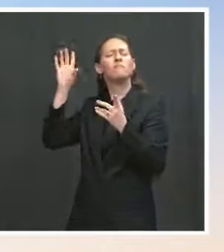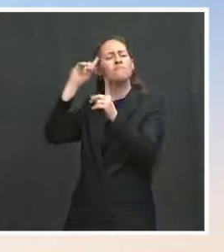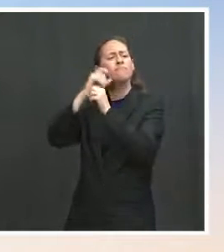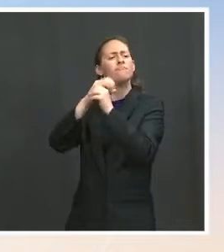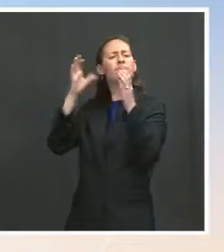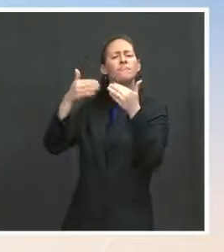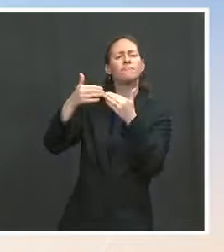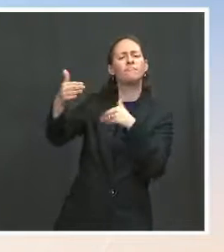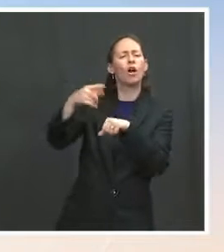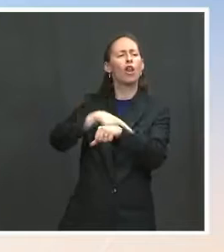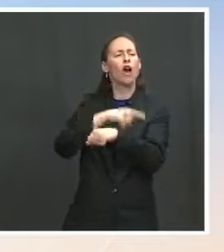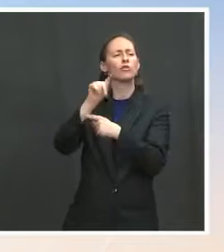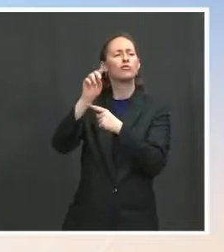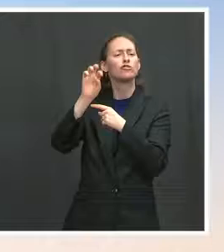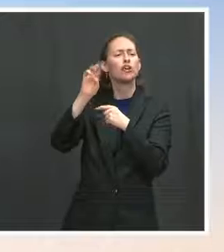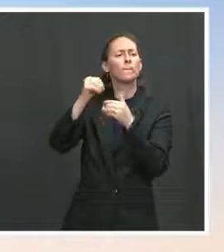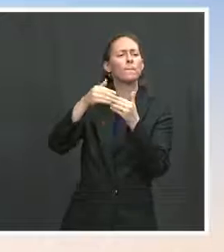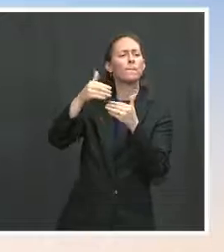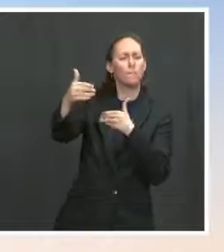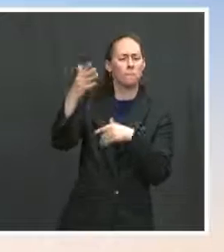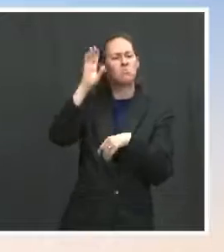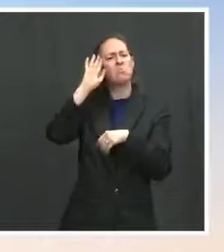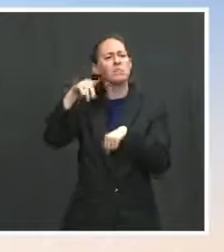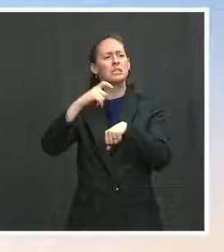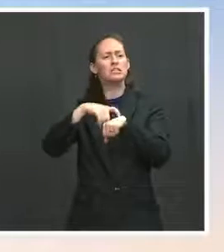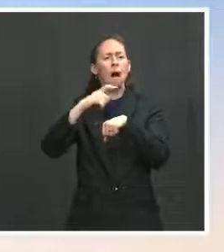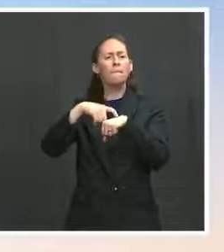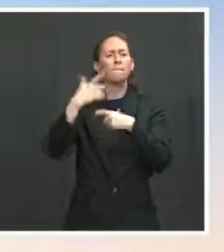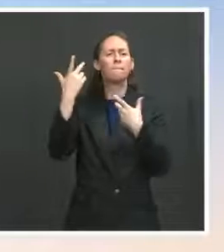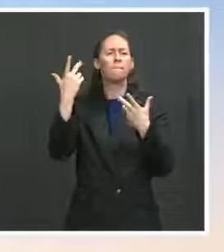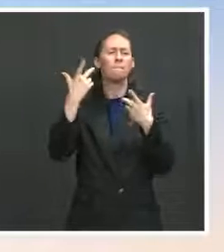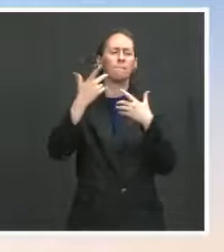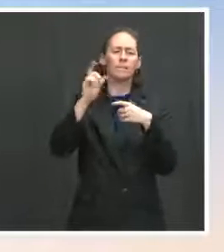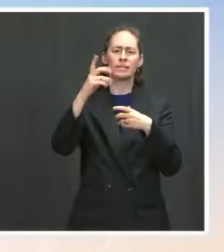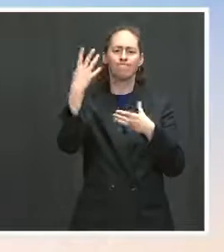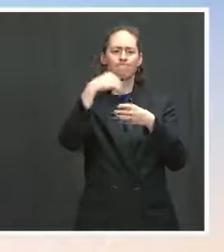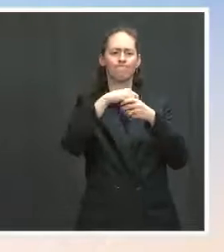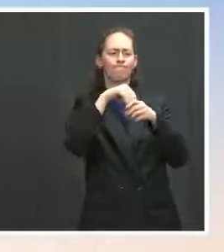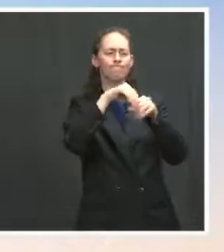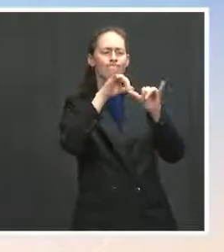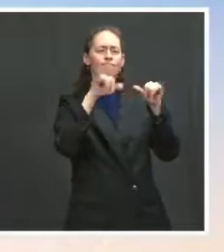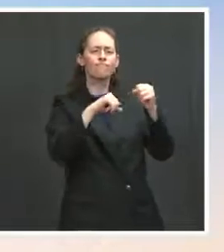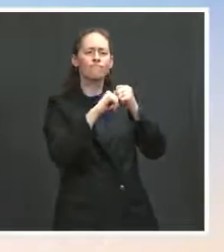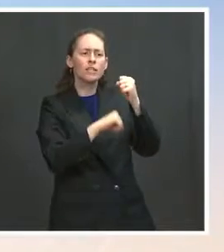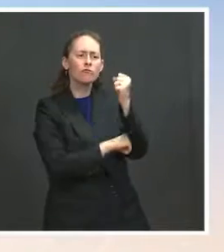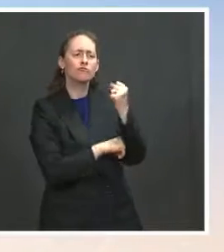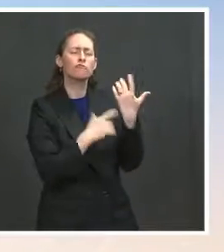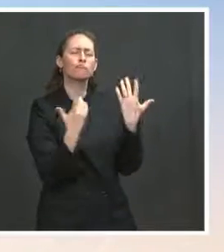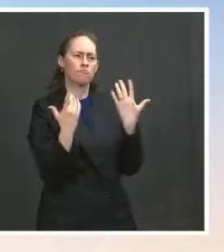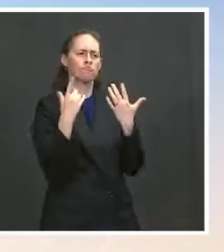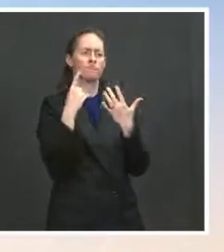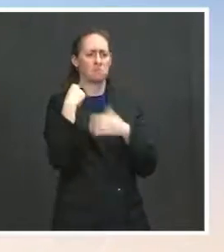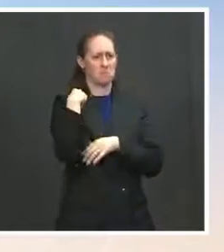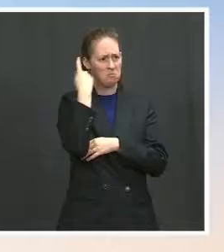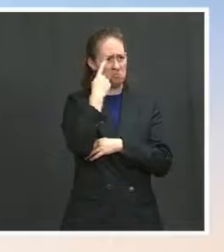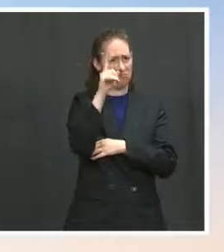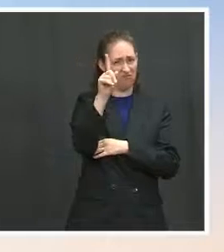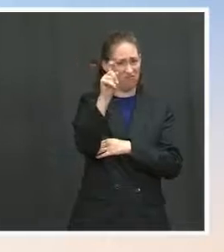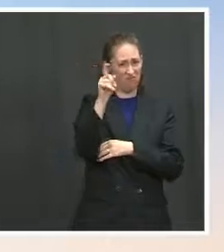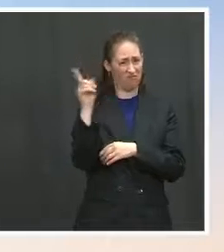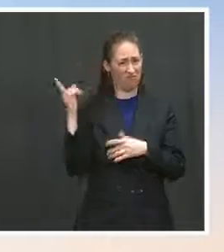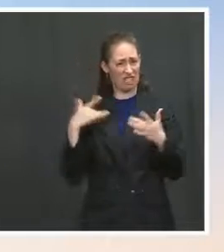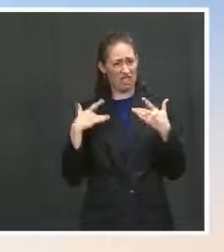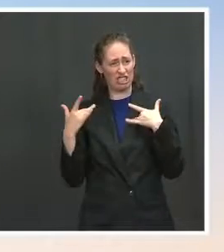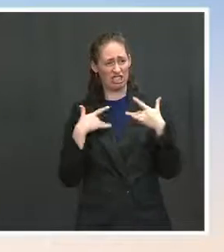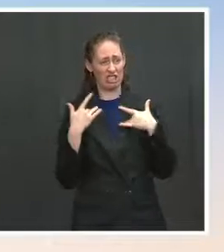fruit, even once they're passed, infrastructure being at the top of that list, is the White House concerned that Congress is moving slower than a snail's